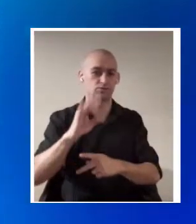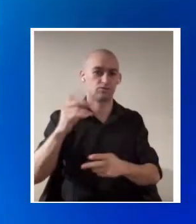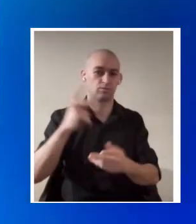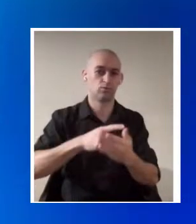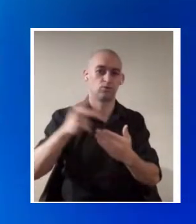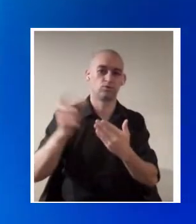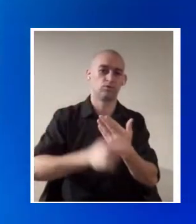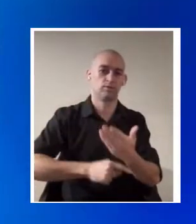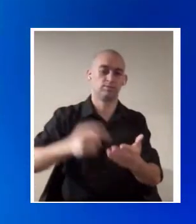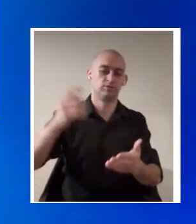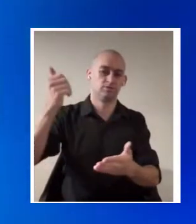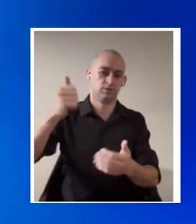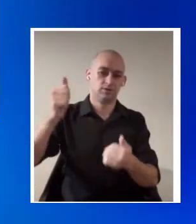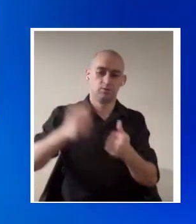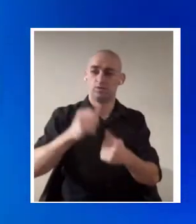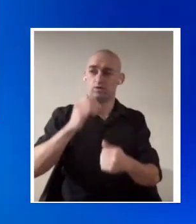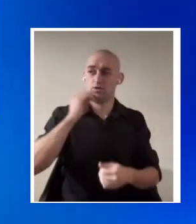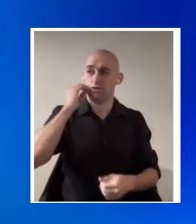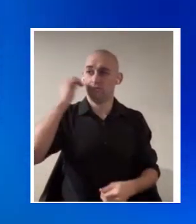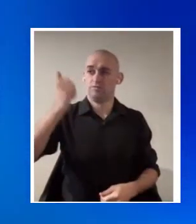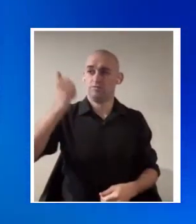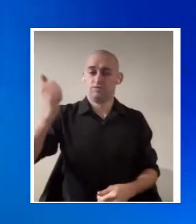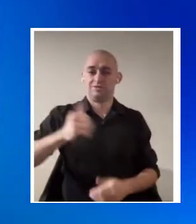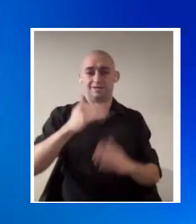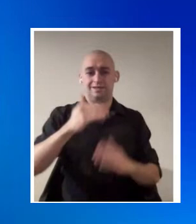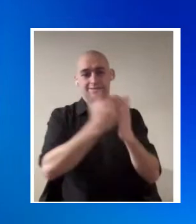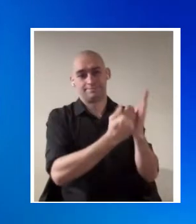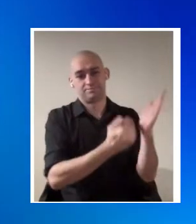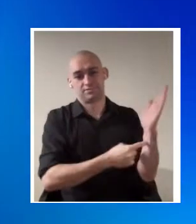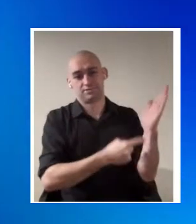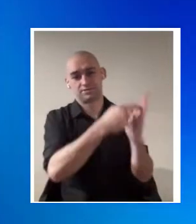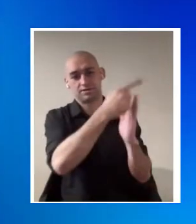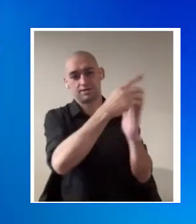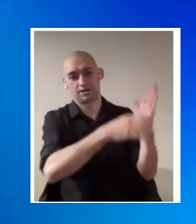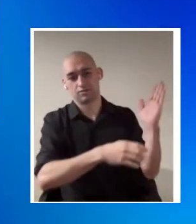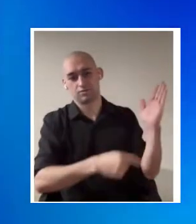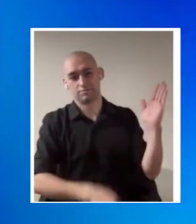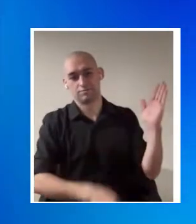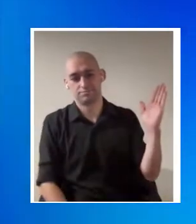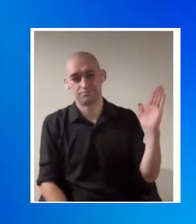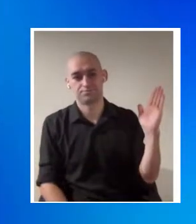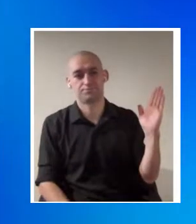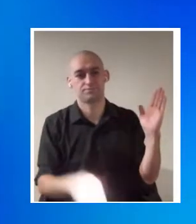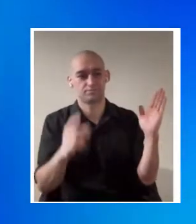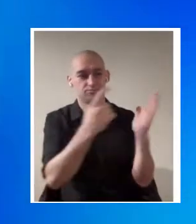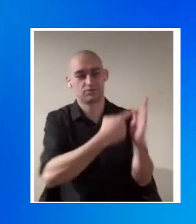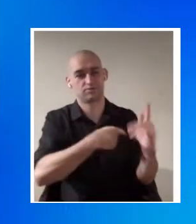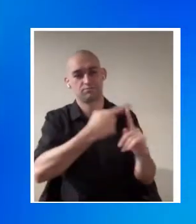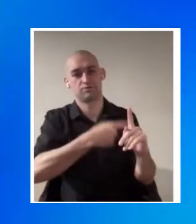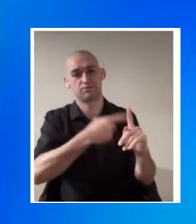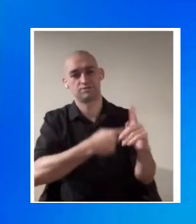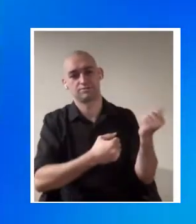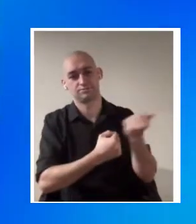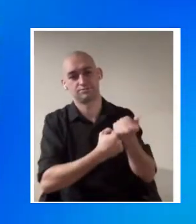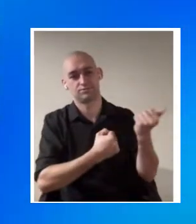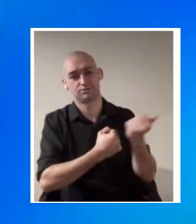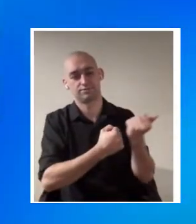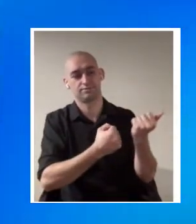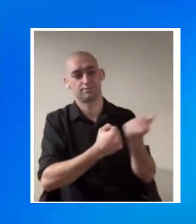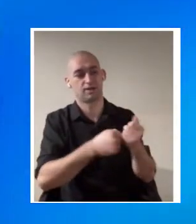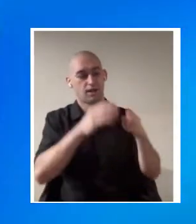home funds, here's a list of categories: rental assistance, housing